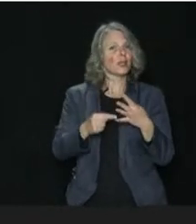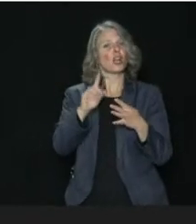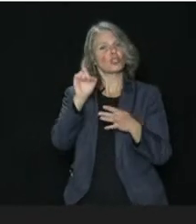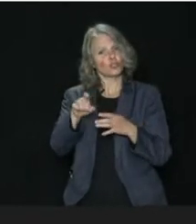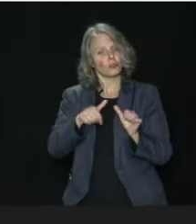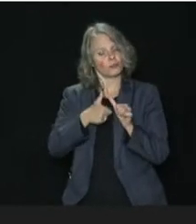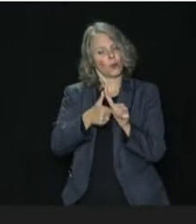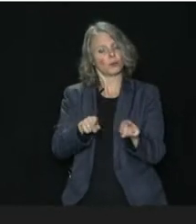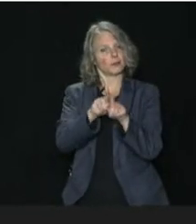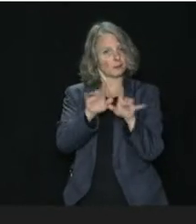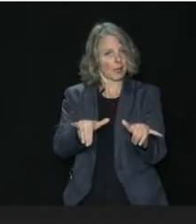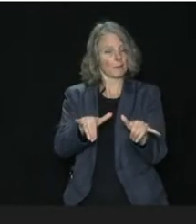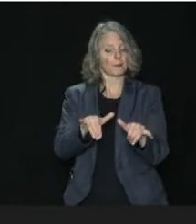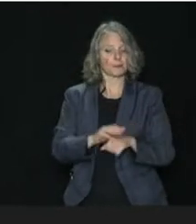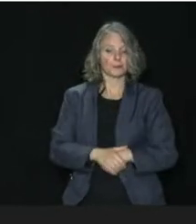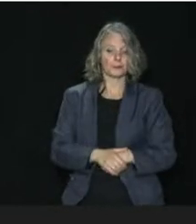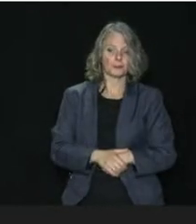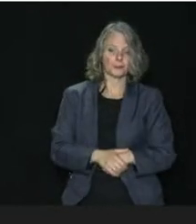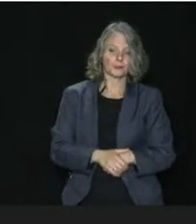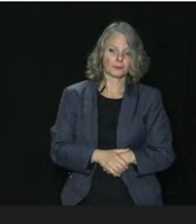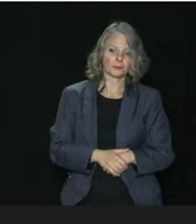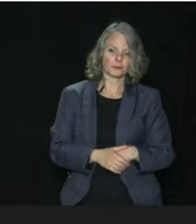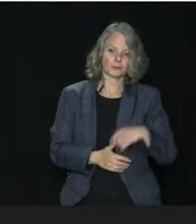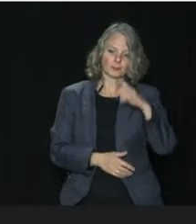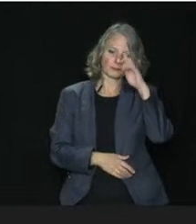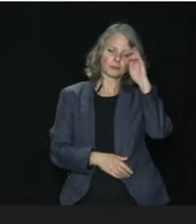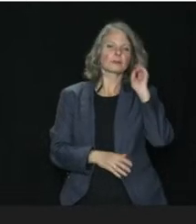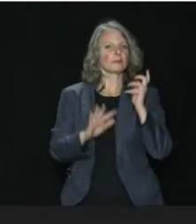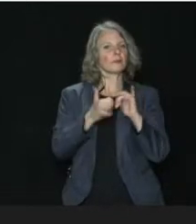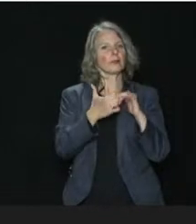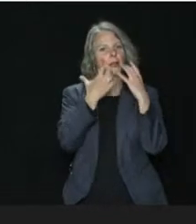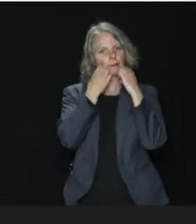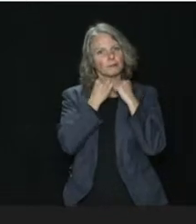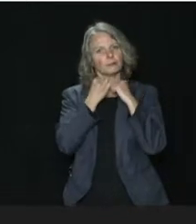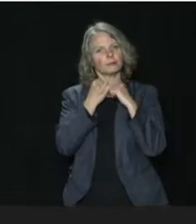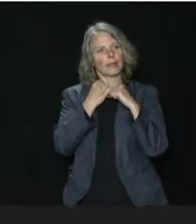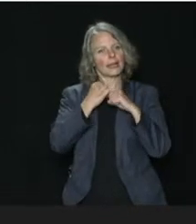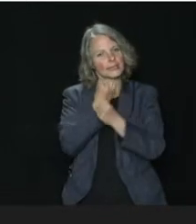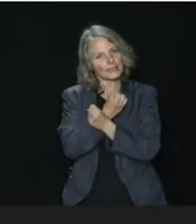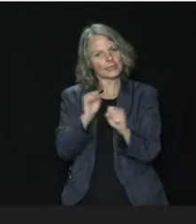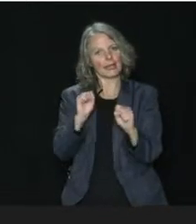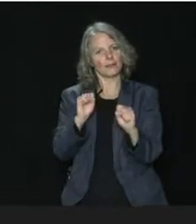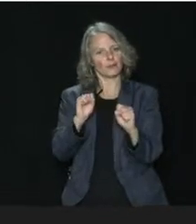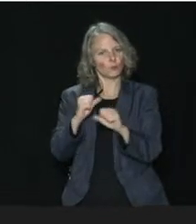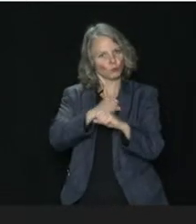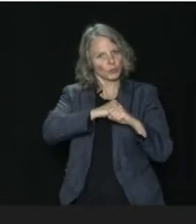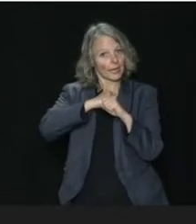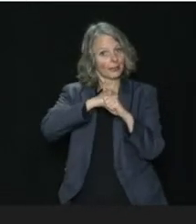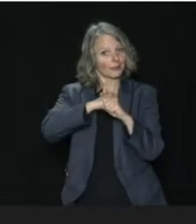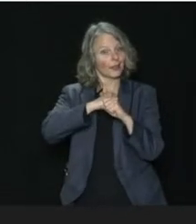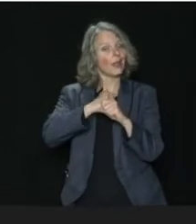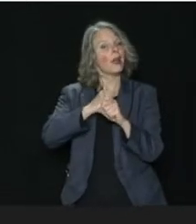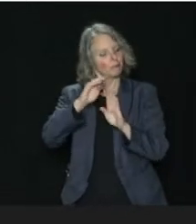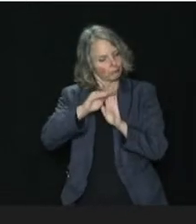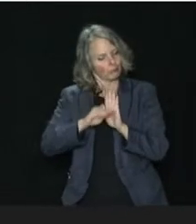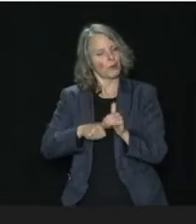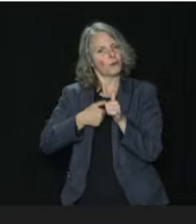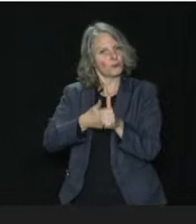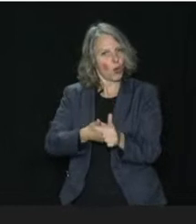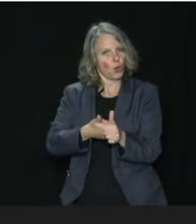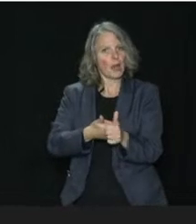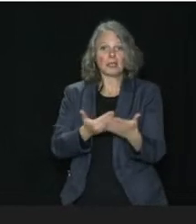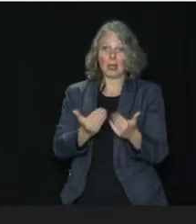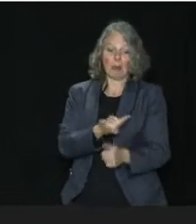need to be doing to keep ourselves, our loved ones, and our communities safer. Regardless of our vaccination